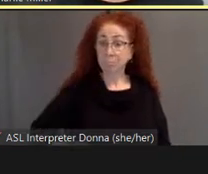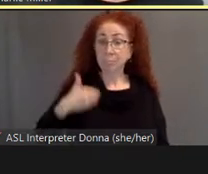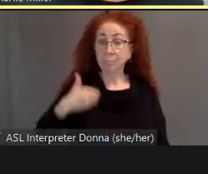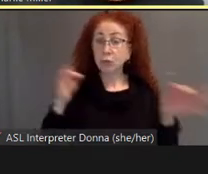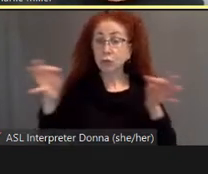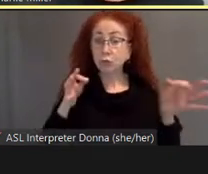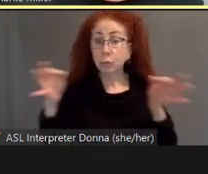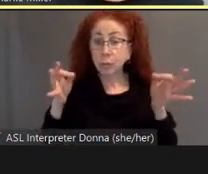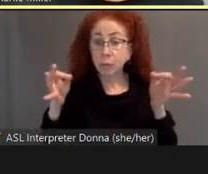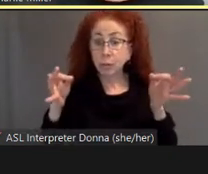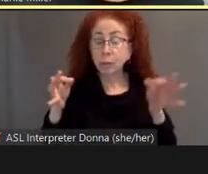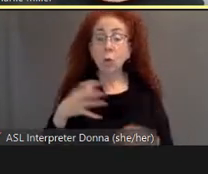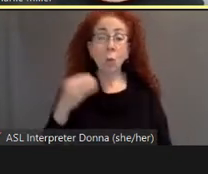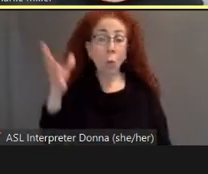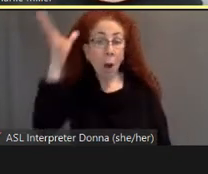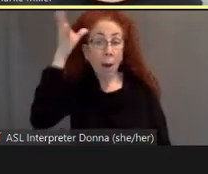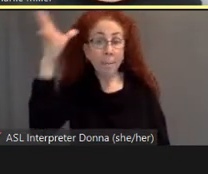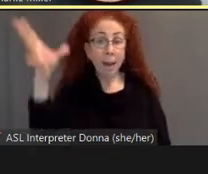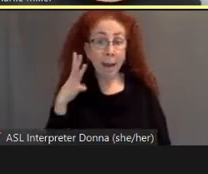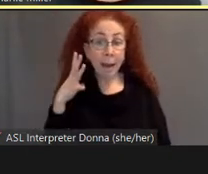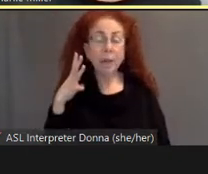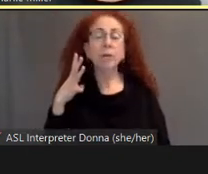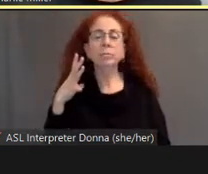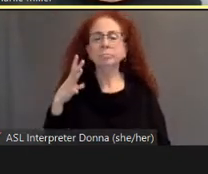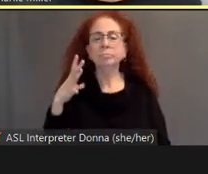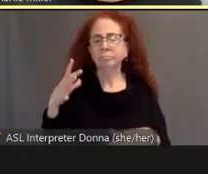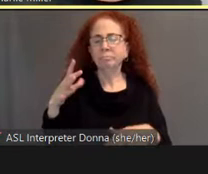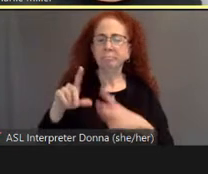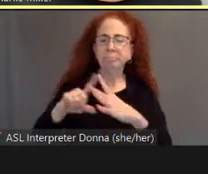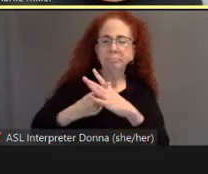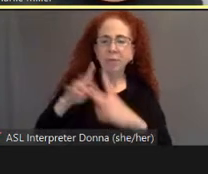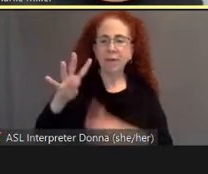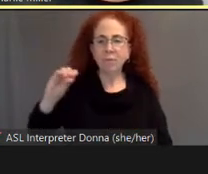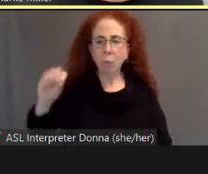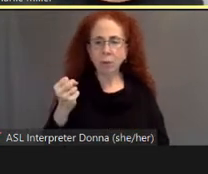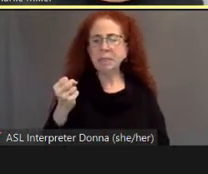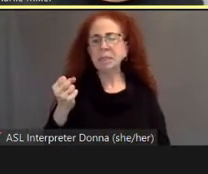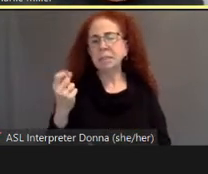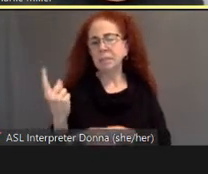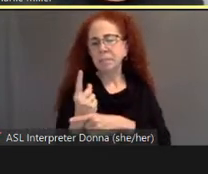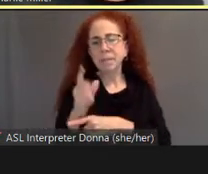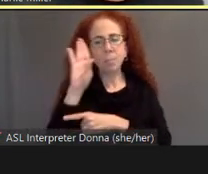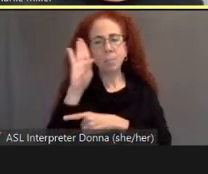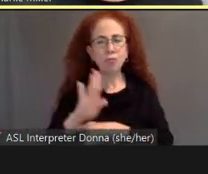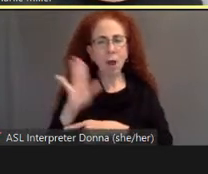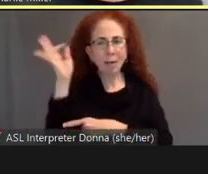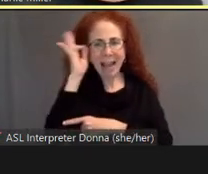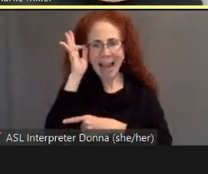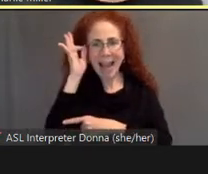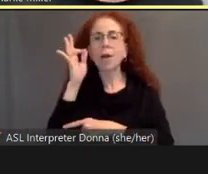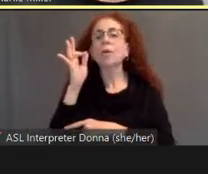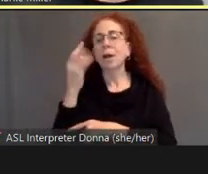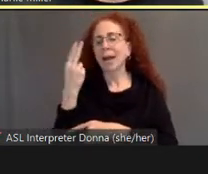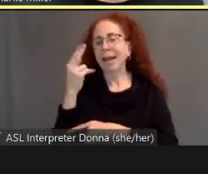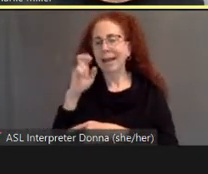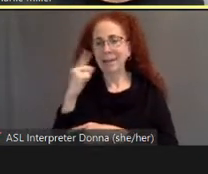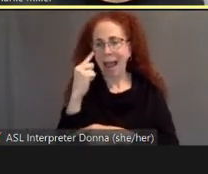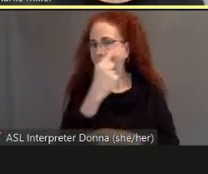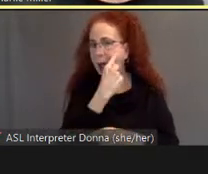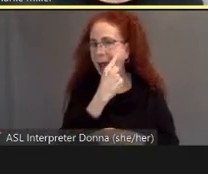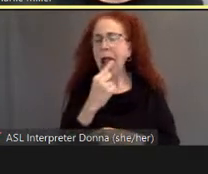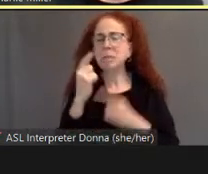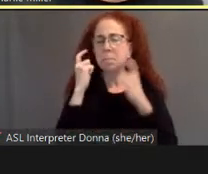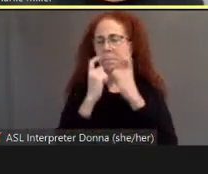myself. I'm a white male in my early 40s with medium brown hair, hazel eyes, and a pretty decent beard